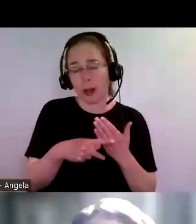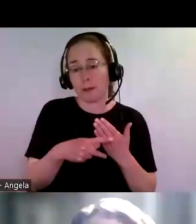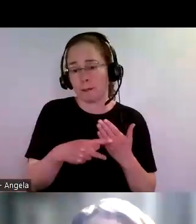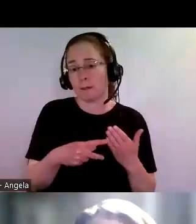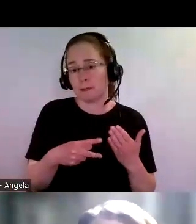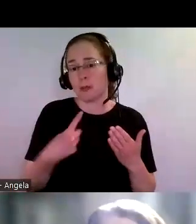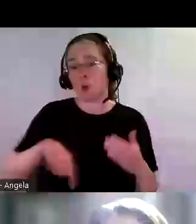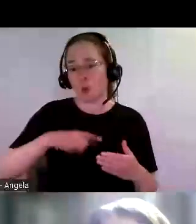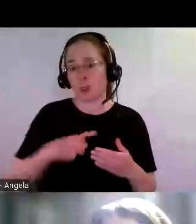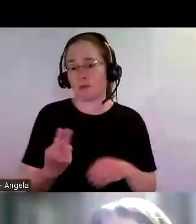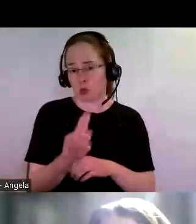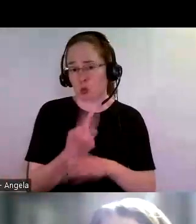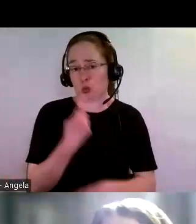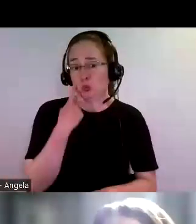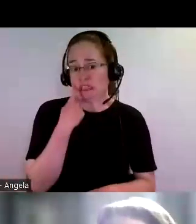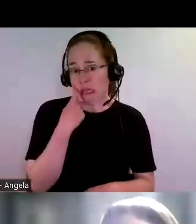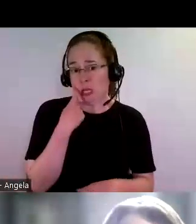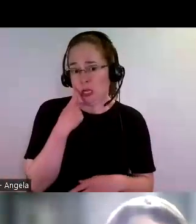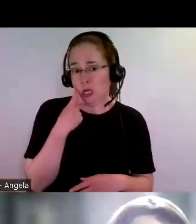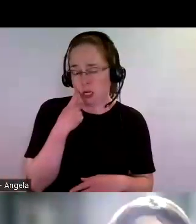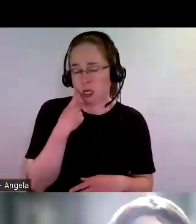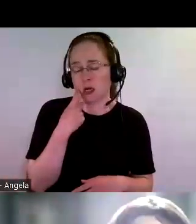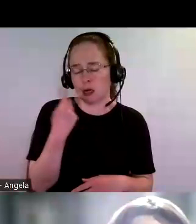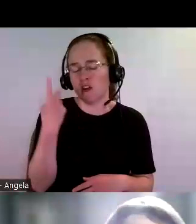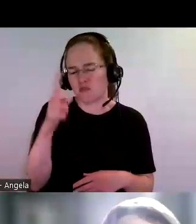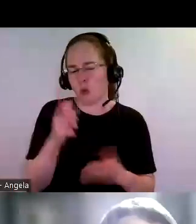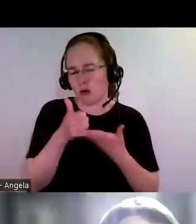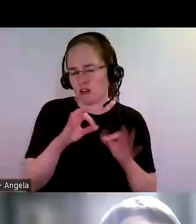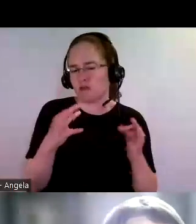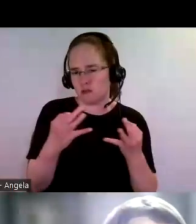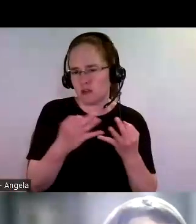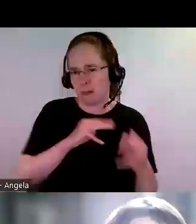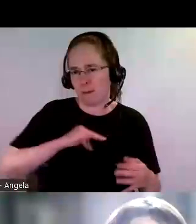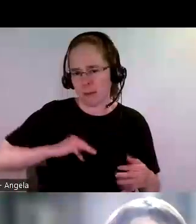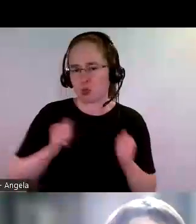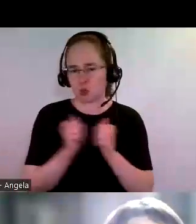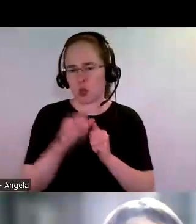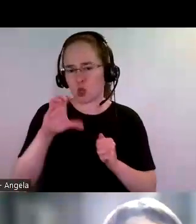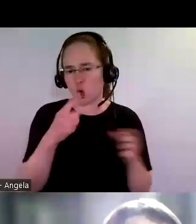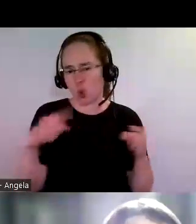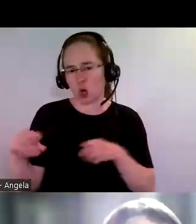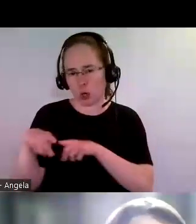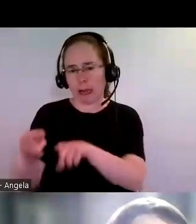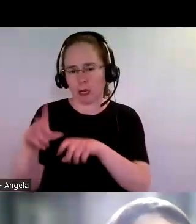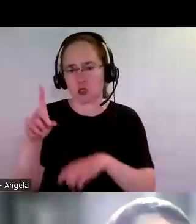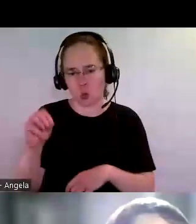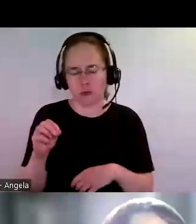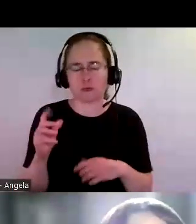have incorporated recently for our family members with co-occurring